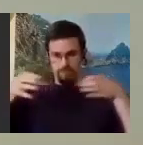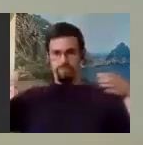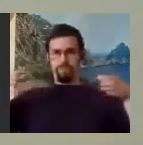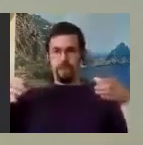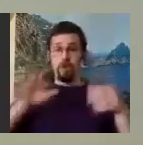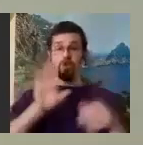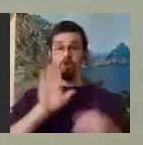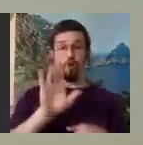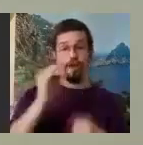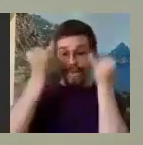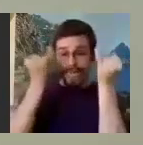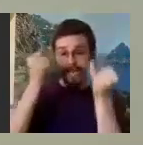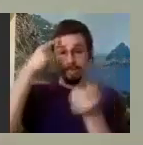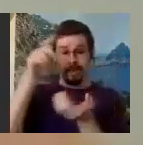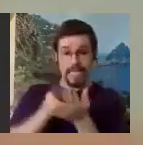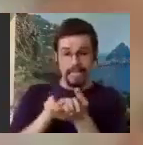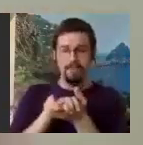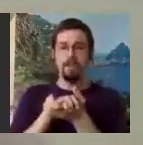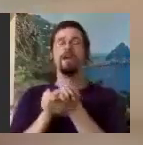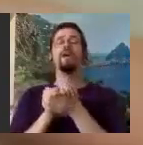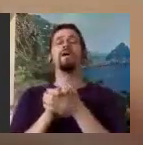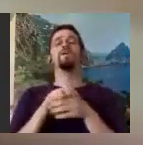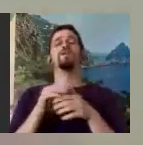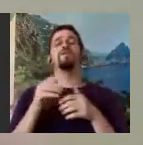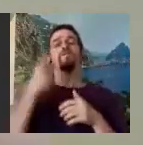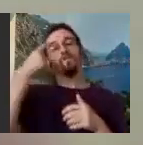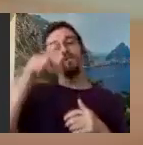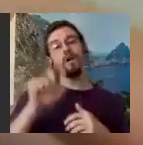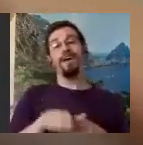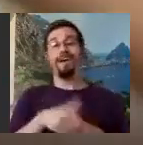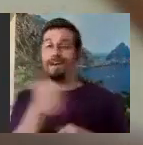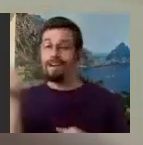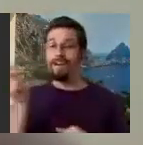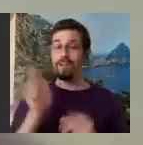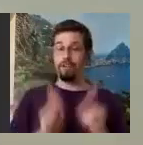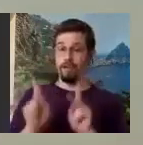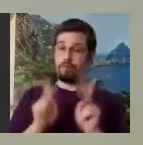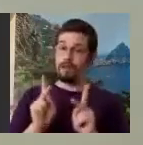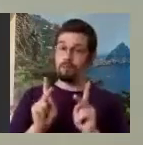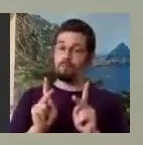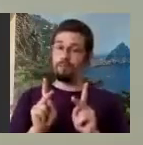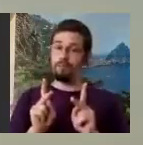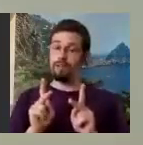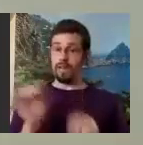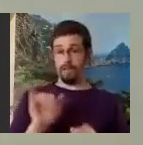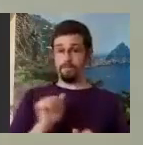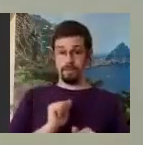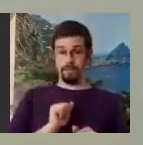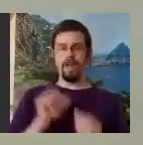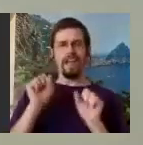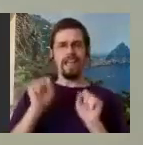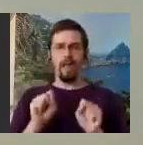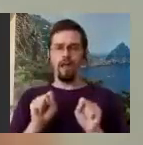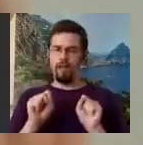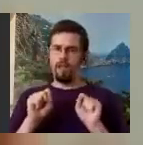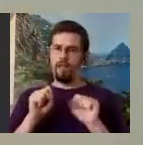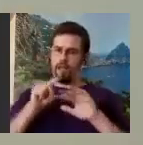the award, it's the fact that you are able to help the community and that you're able to expand your